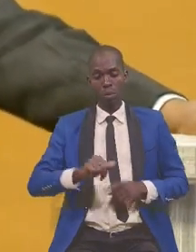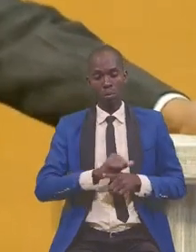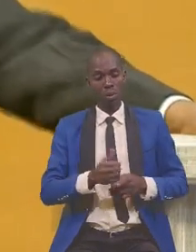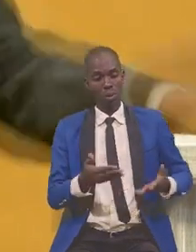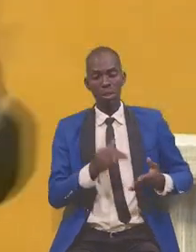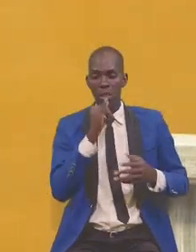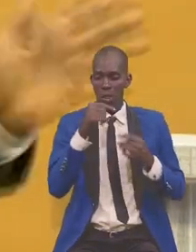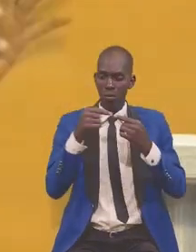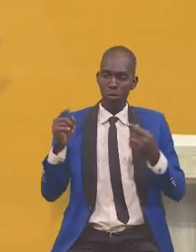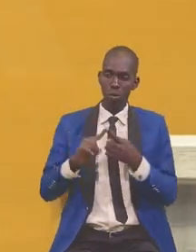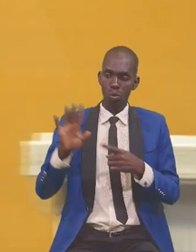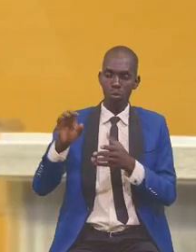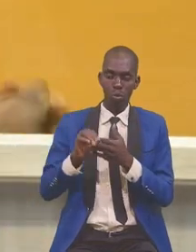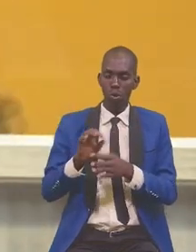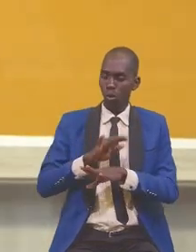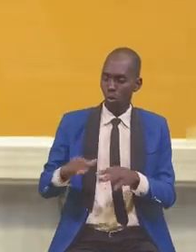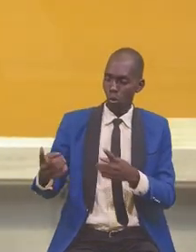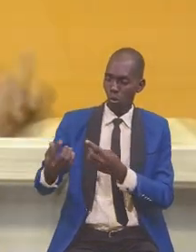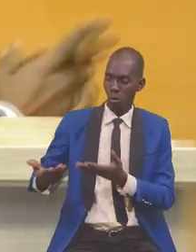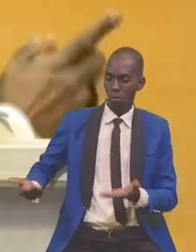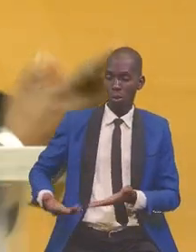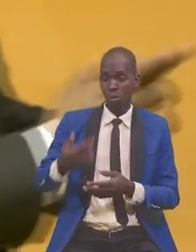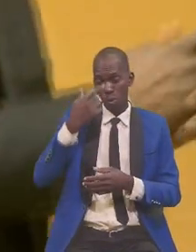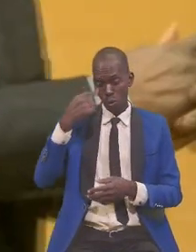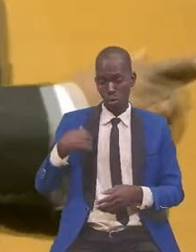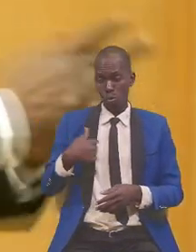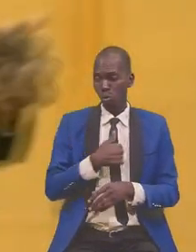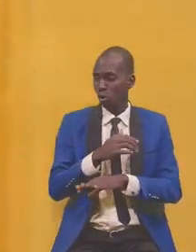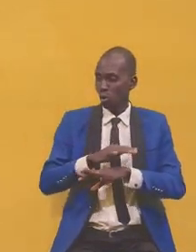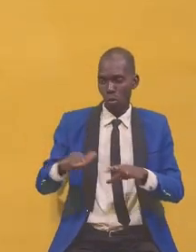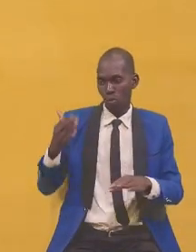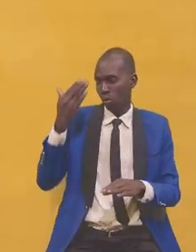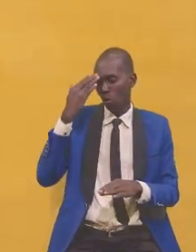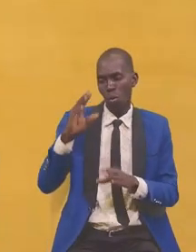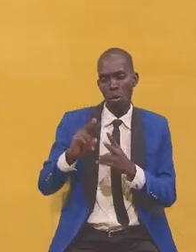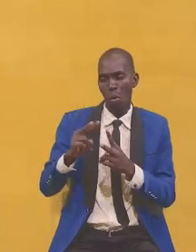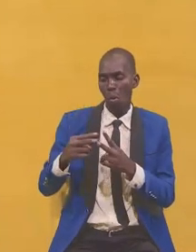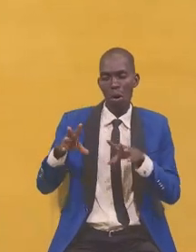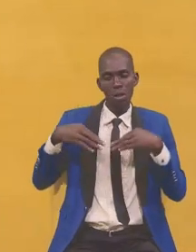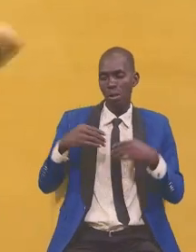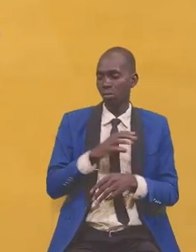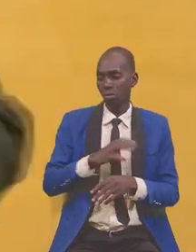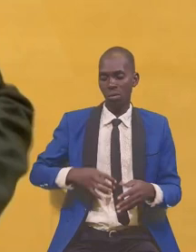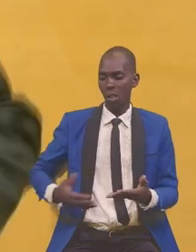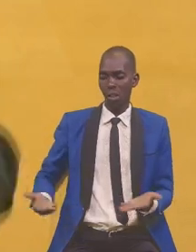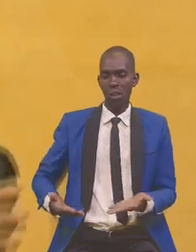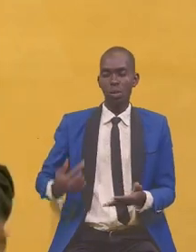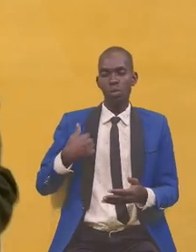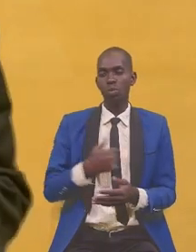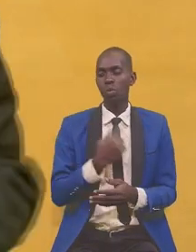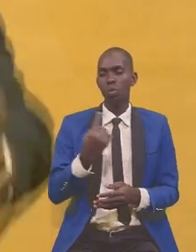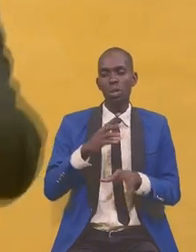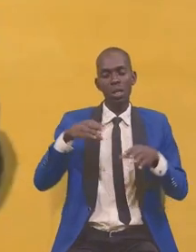don't come. Don't come here, because here we don't recognize Christ Jesus. We recognize, they mention the